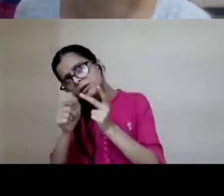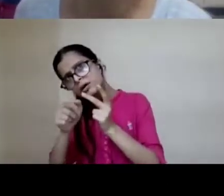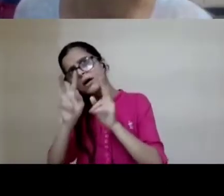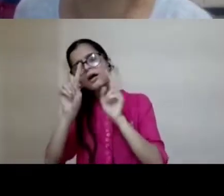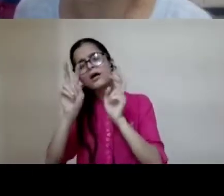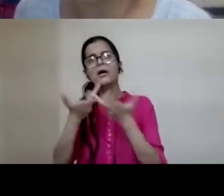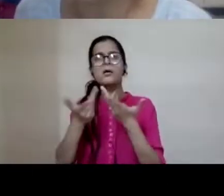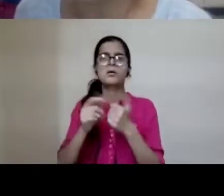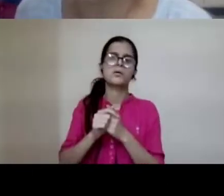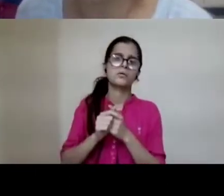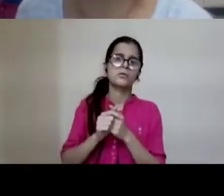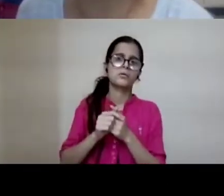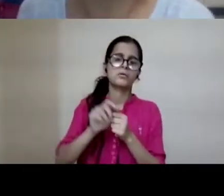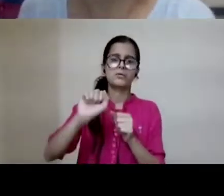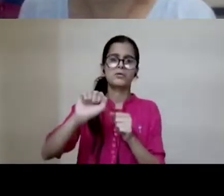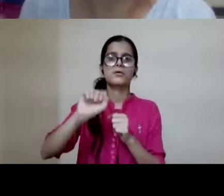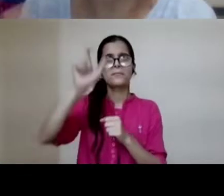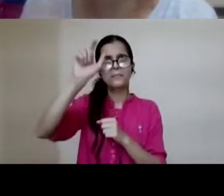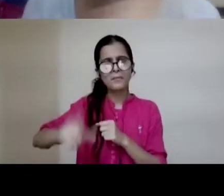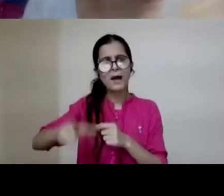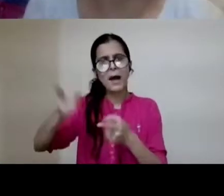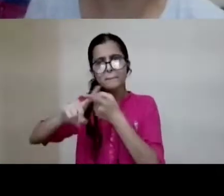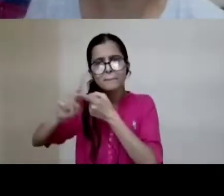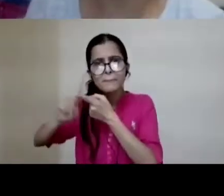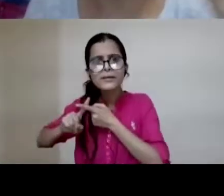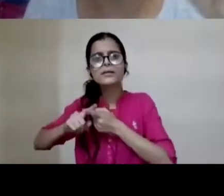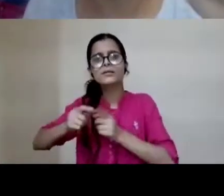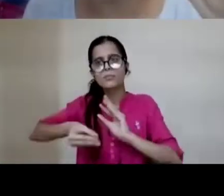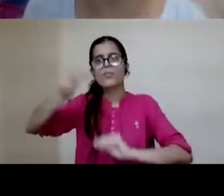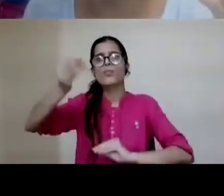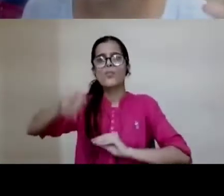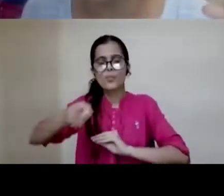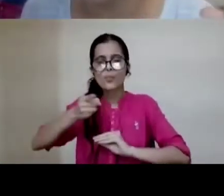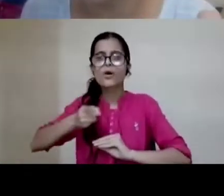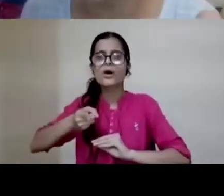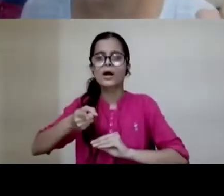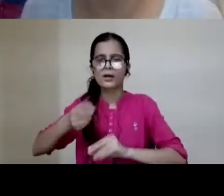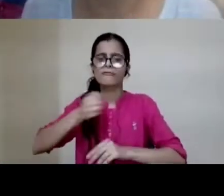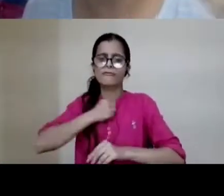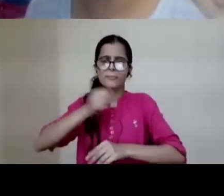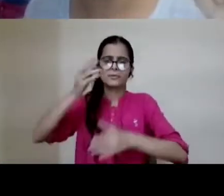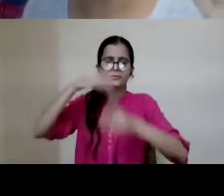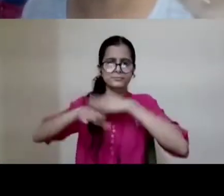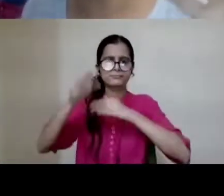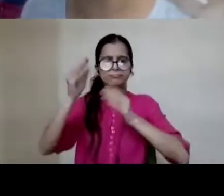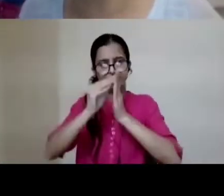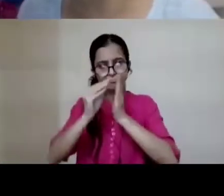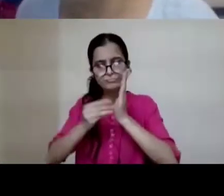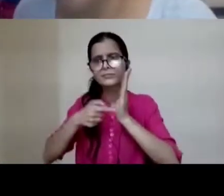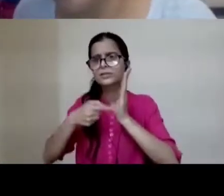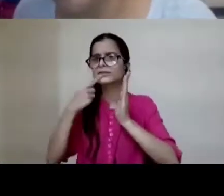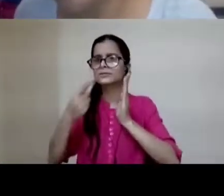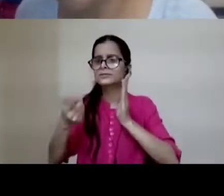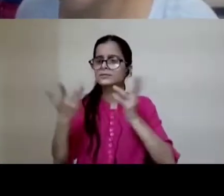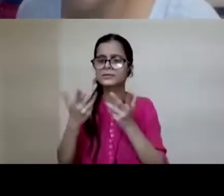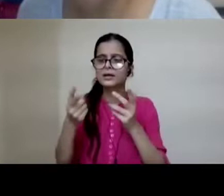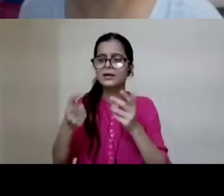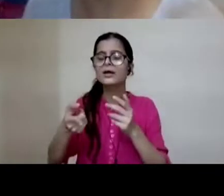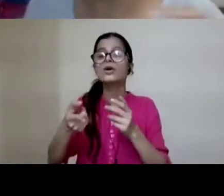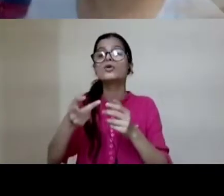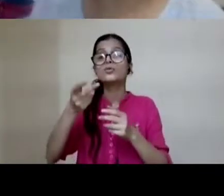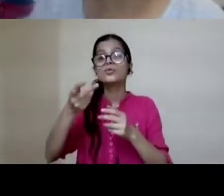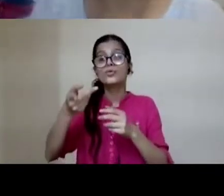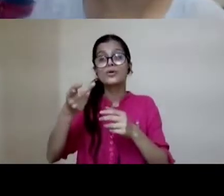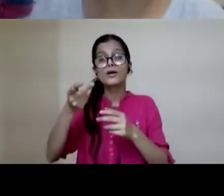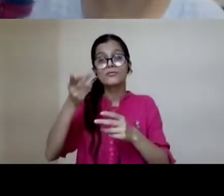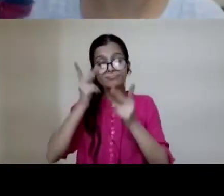your entire theorizing was happening. And then you found that the insight of feminism extended to way beyond. At the